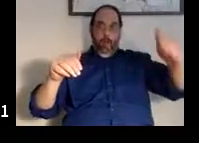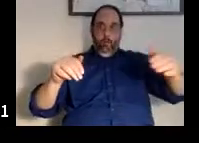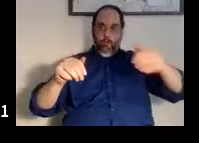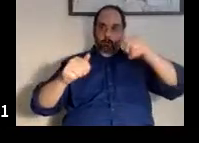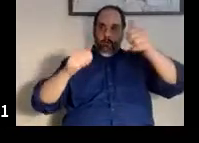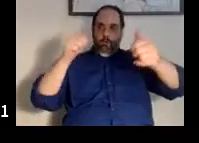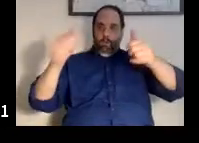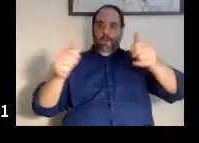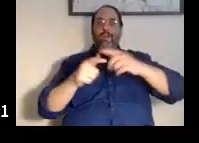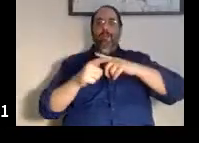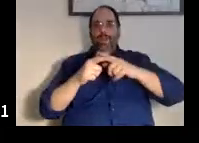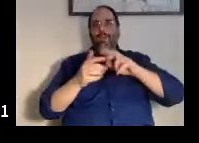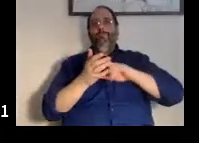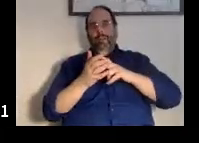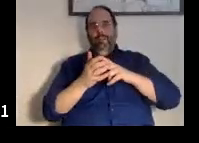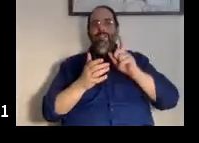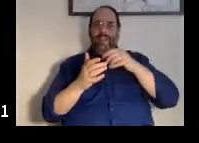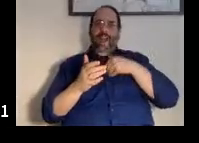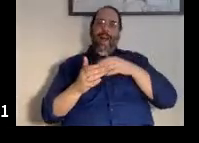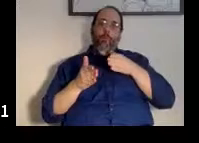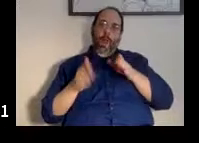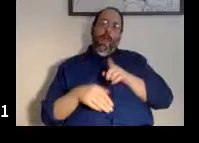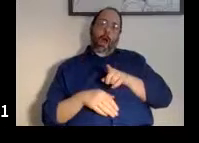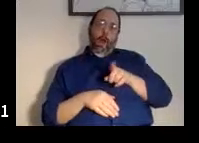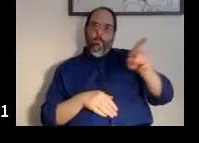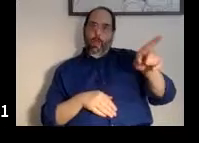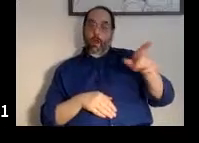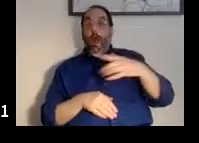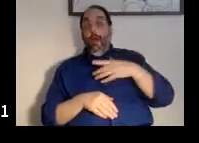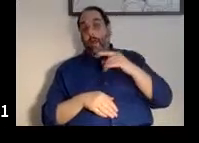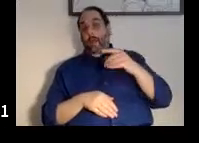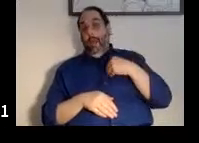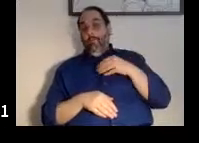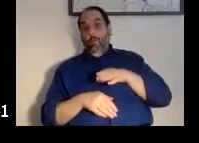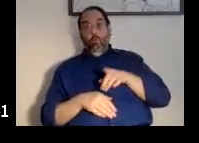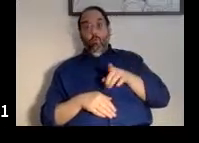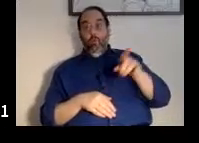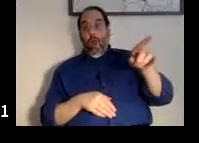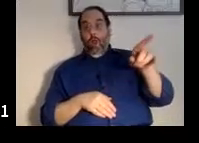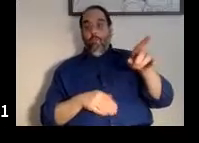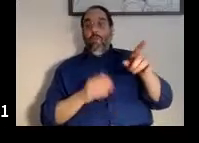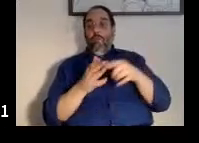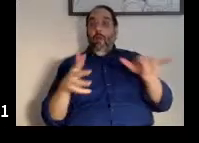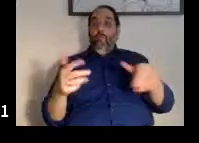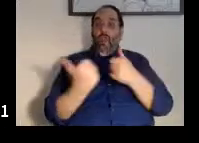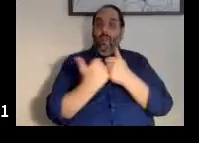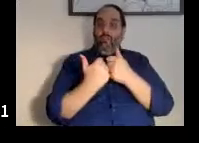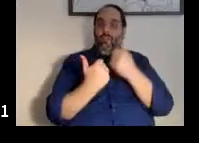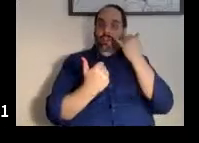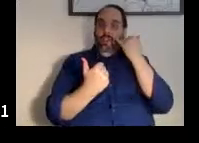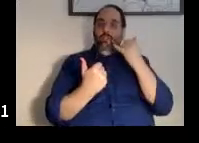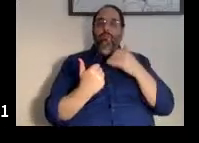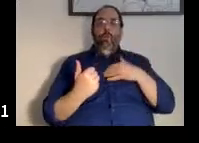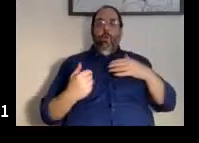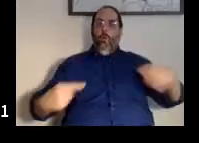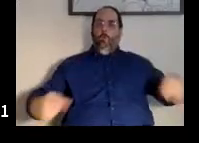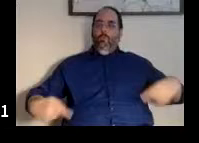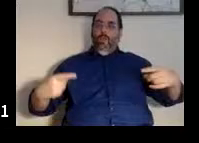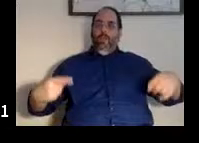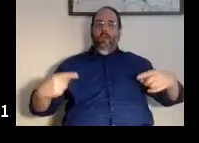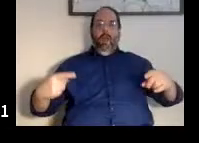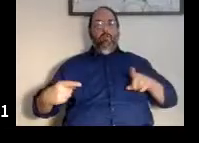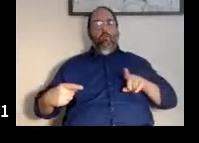route up there somehow. I like having a route up to the top. Sometimes it can be really challenging then if you've brought your mobility device up to the